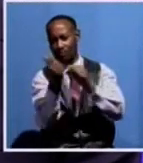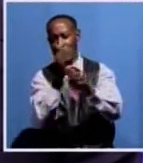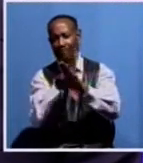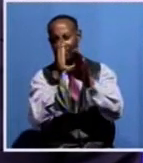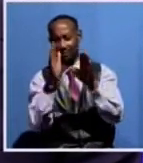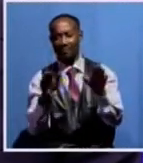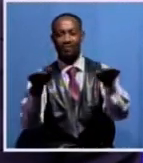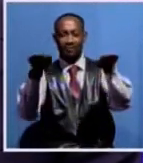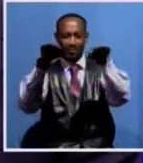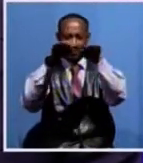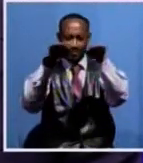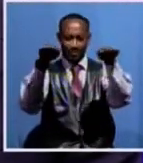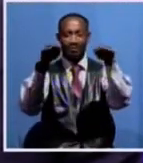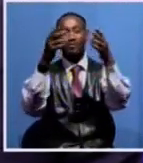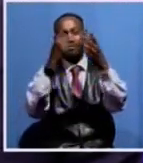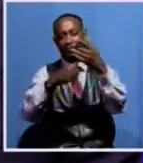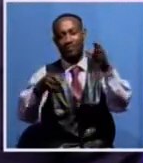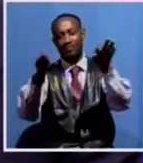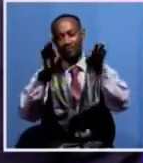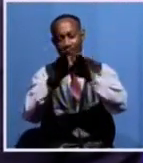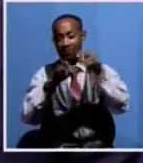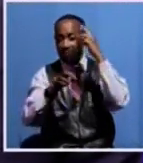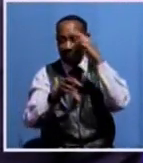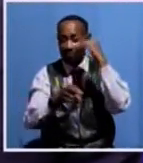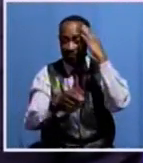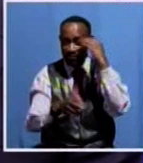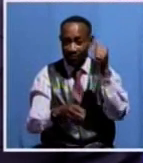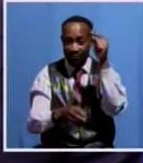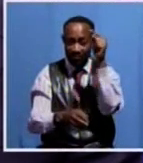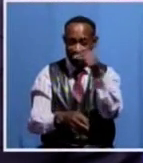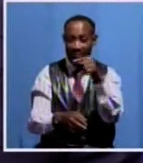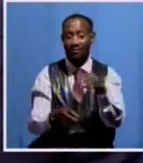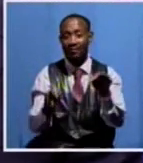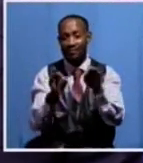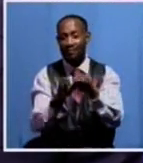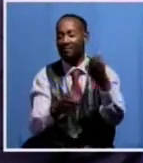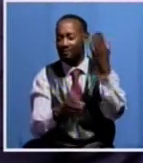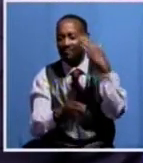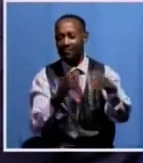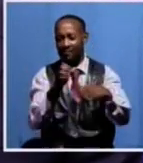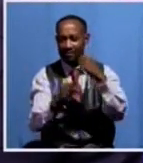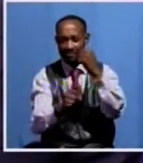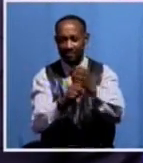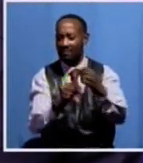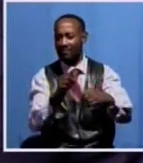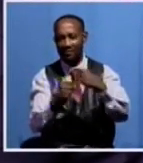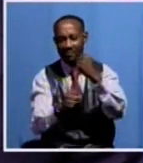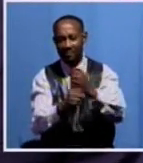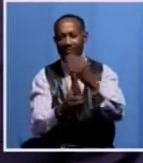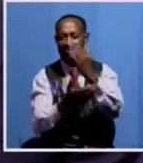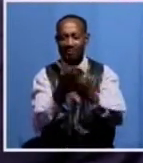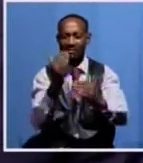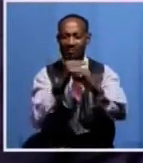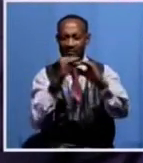contractors. That, I think, is important. And the reason it is important is that over the years, one hopes that some